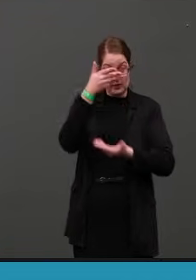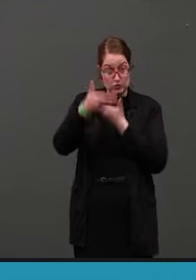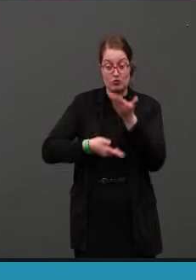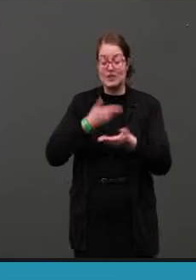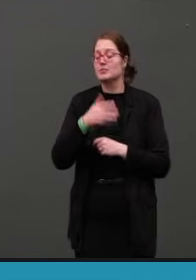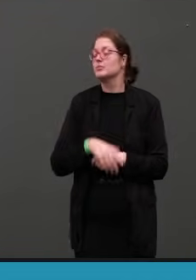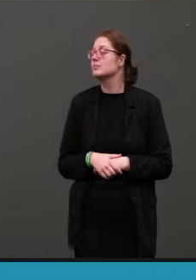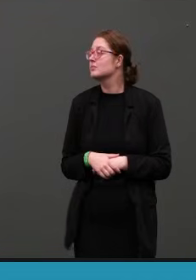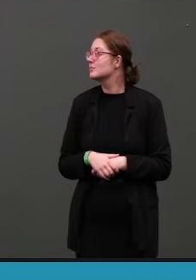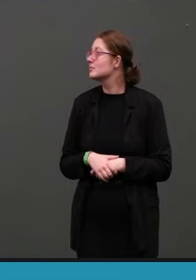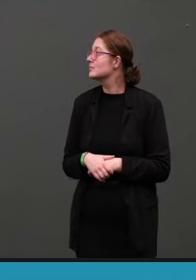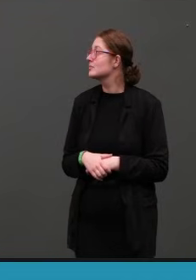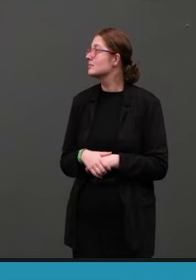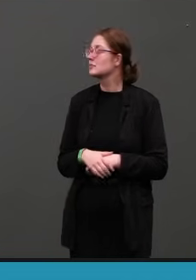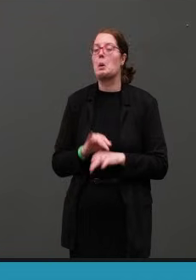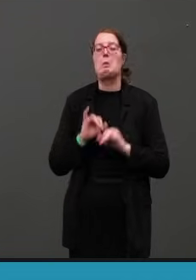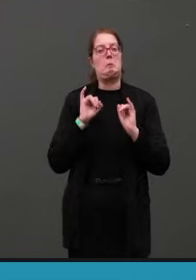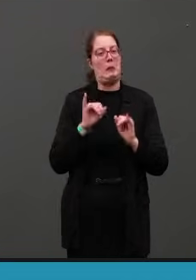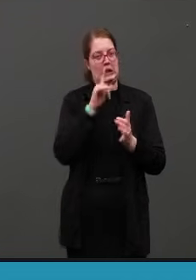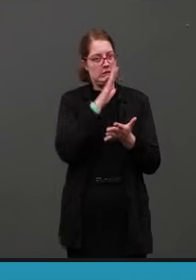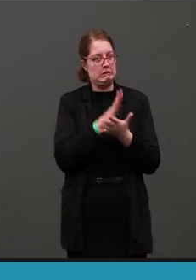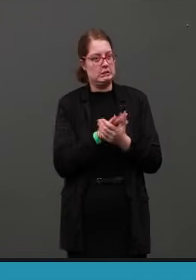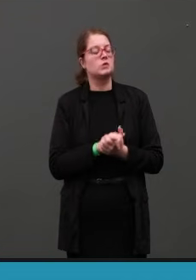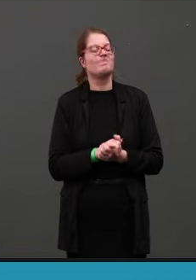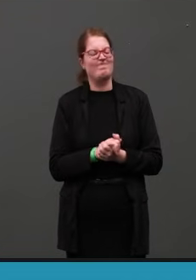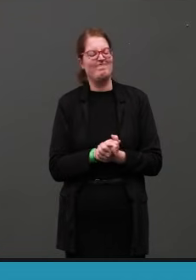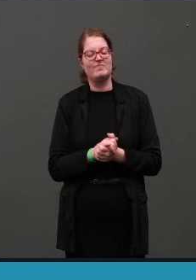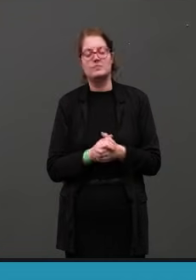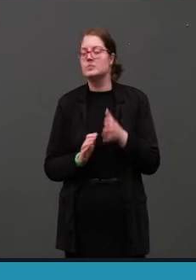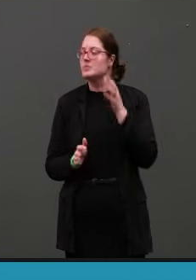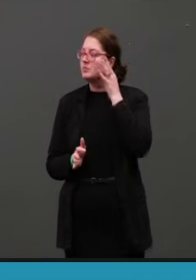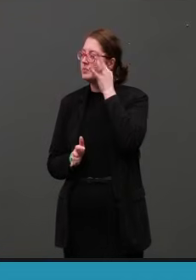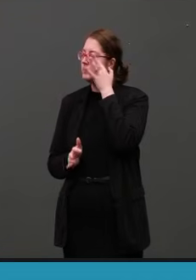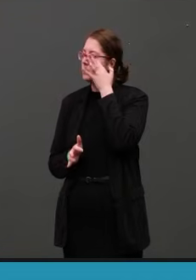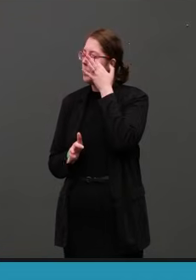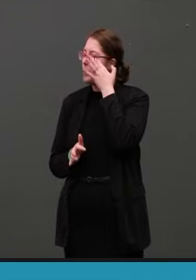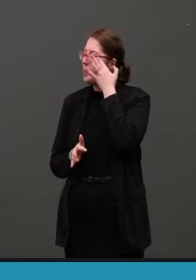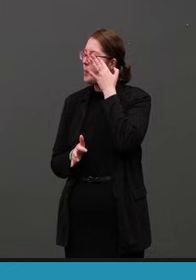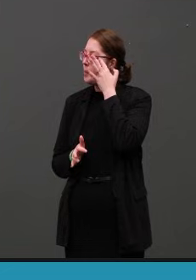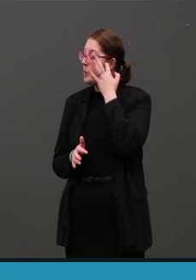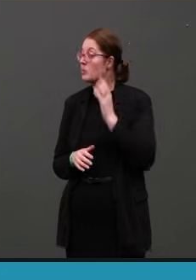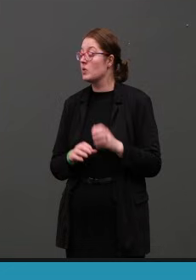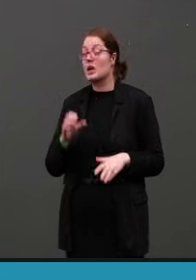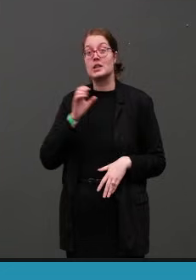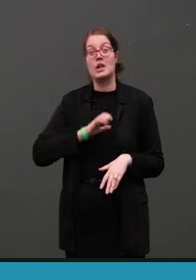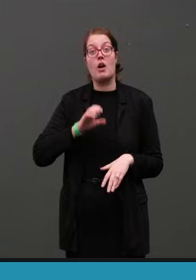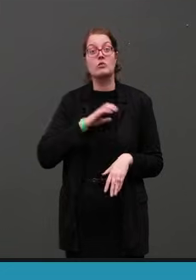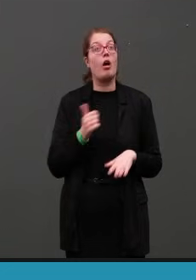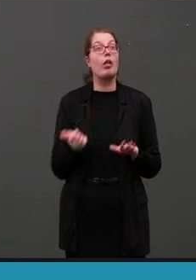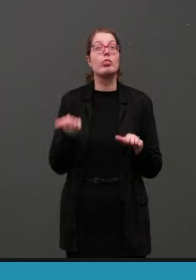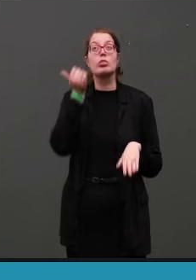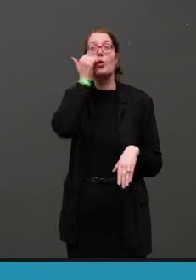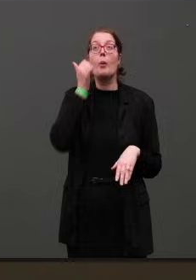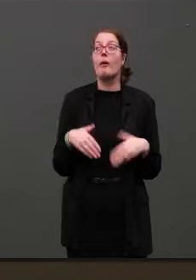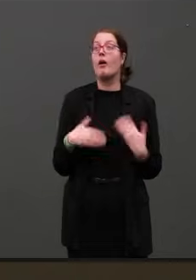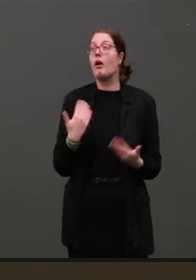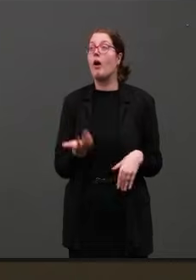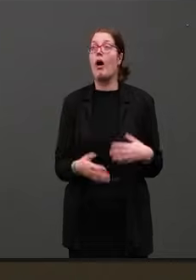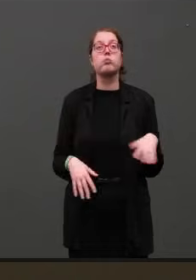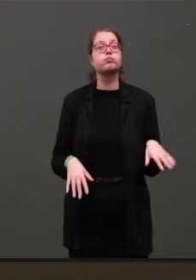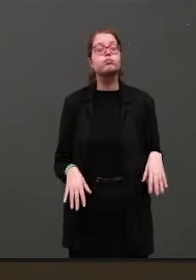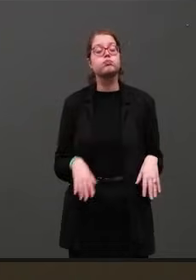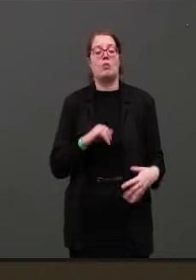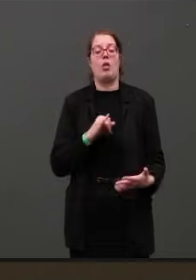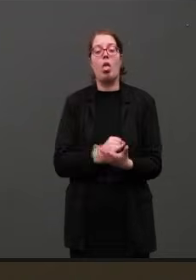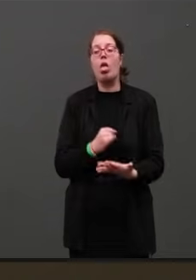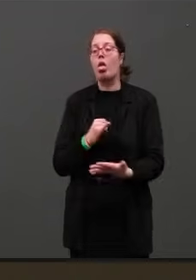Making bad decisions. Now, this doesn't mean that your character should be completely stupid and make bad decisions all the time.